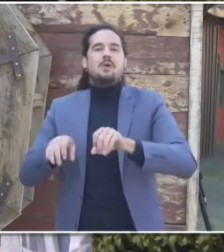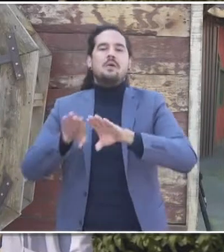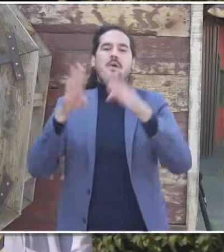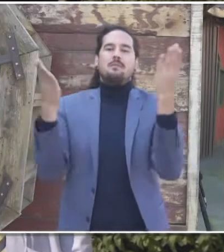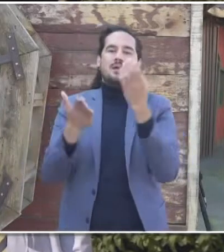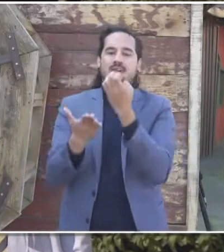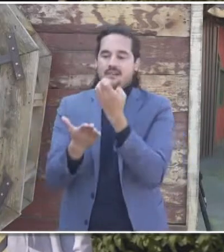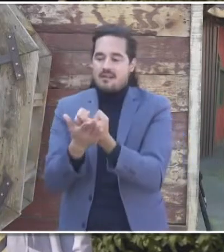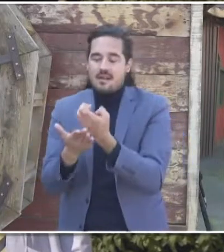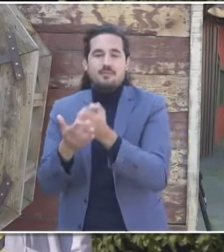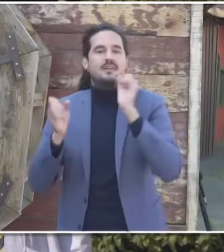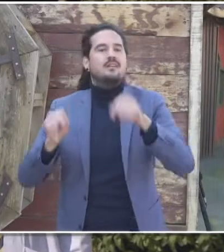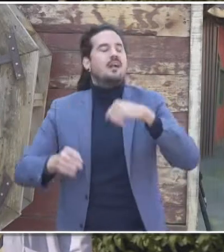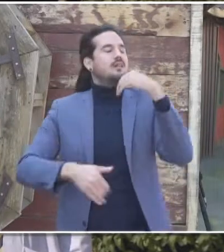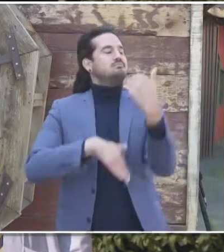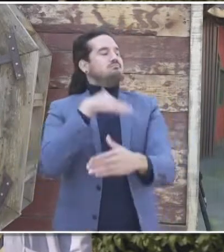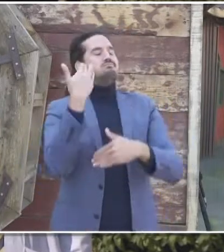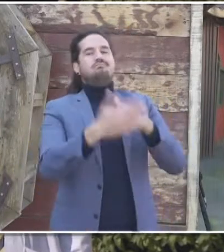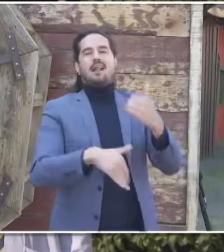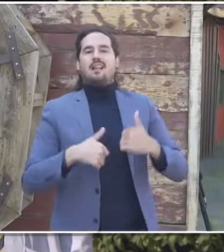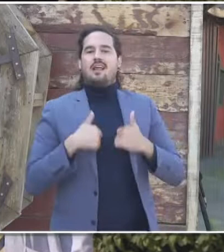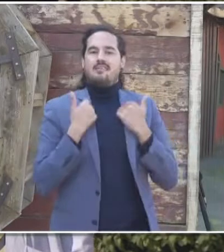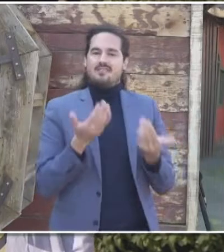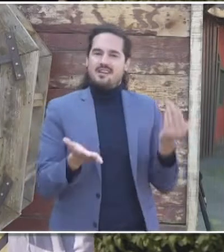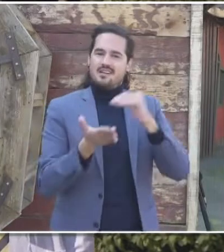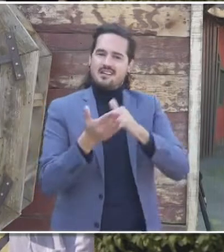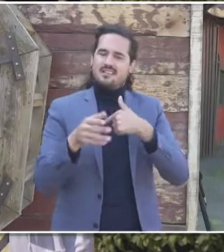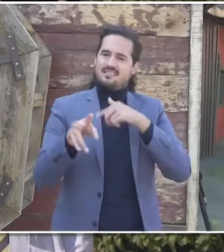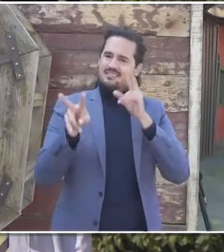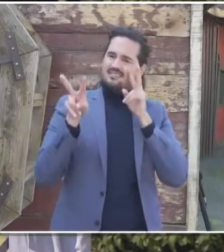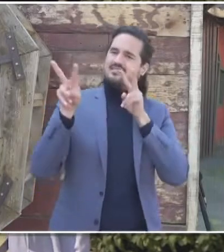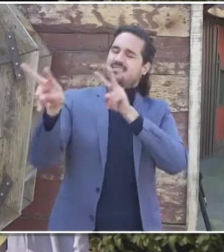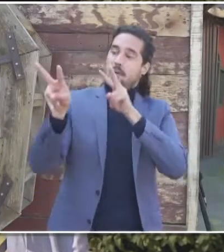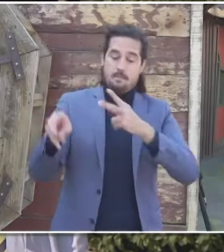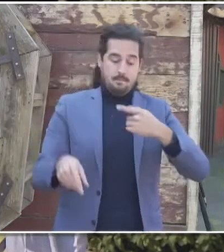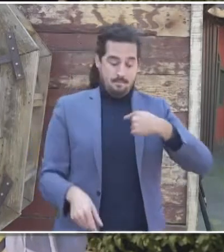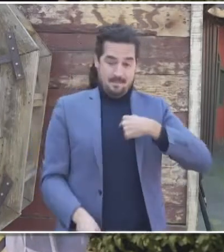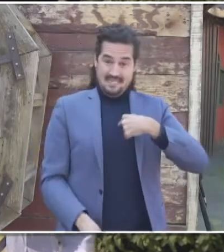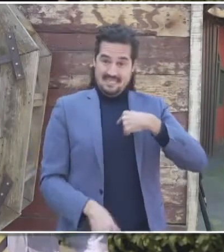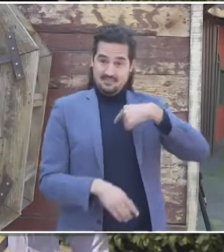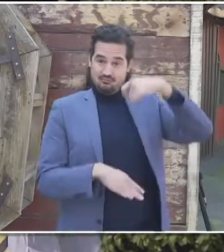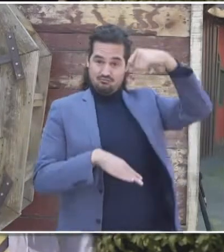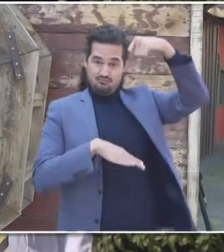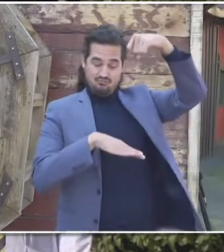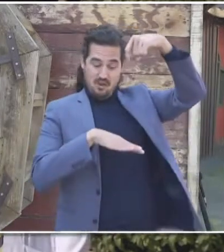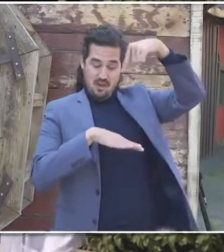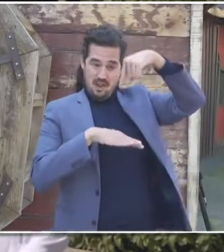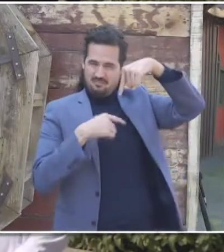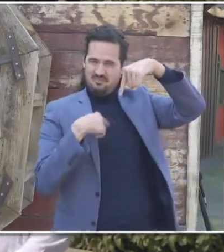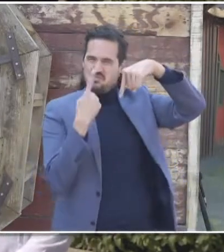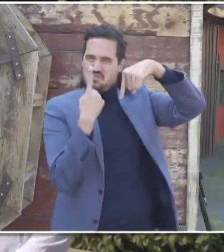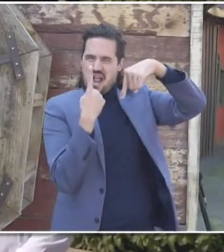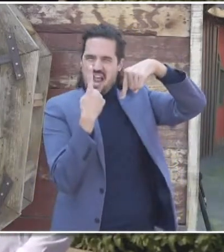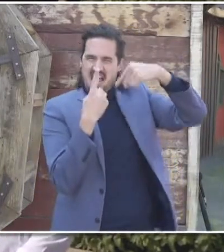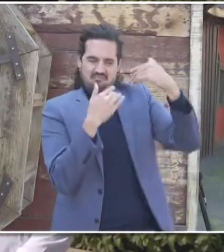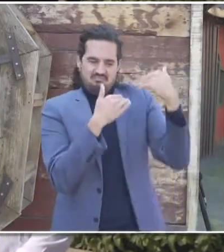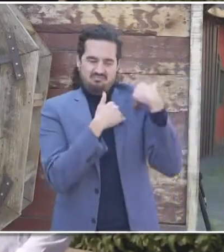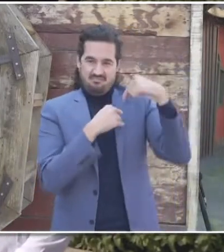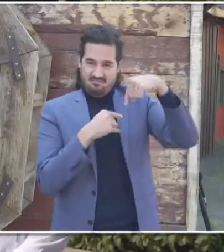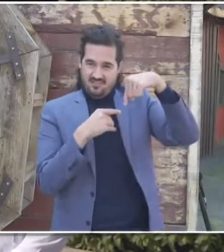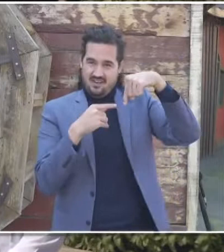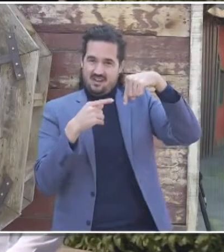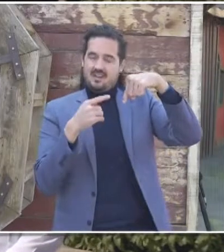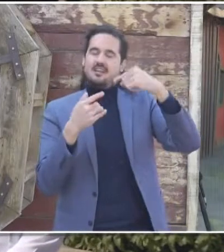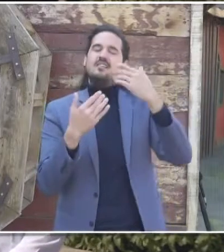knew. I am so pleased to play a small role here today and so grateful that so many are helping us to deliver for our